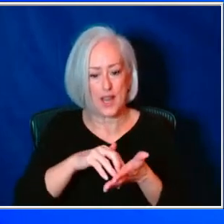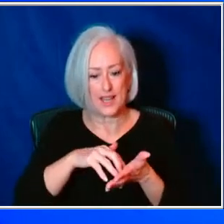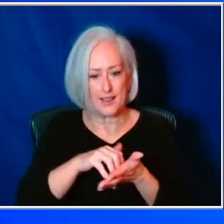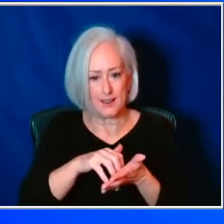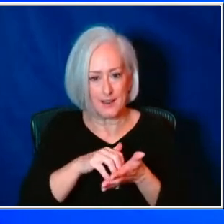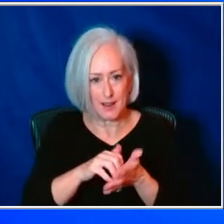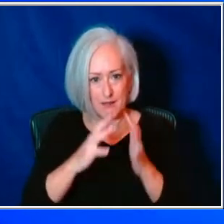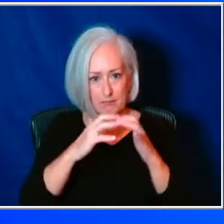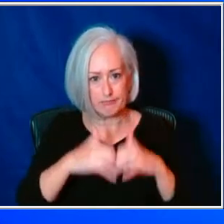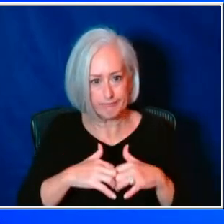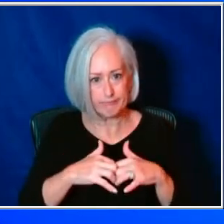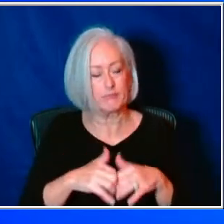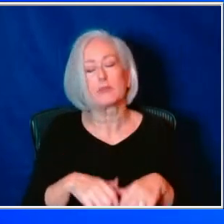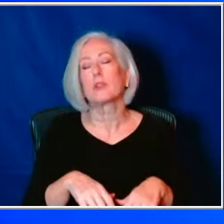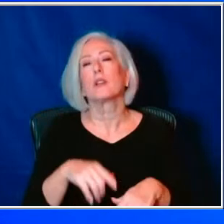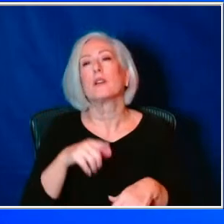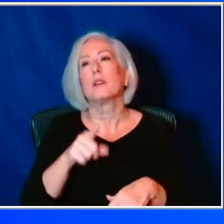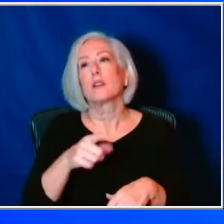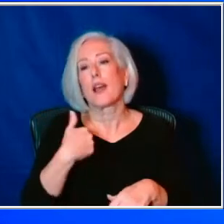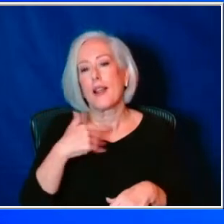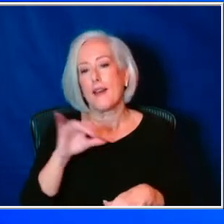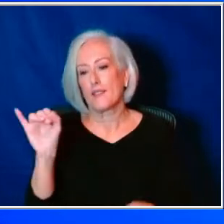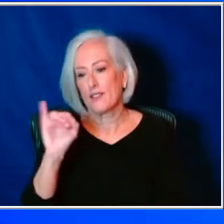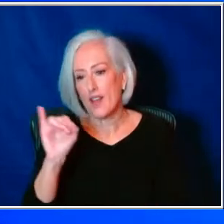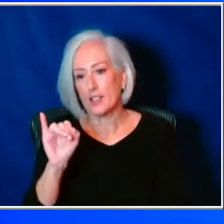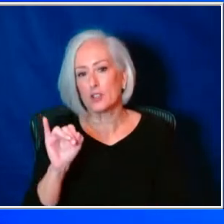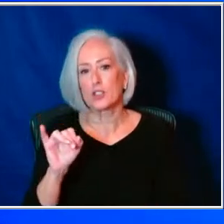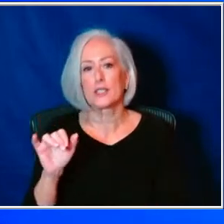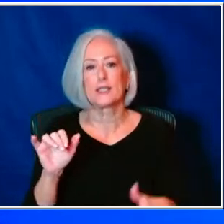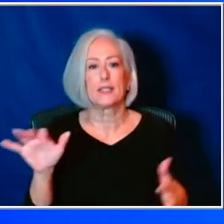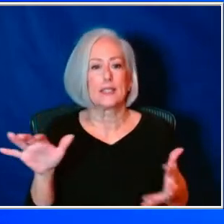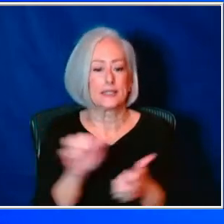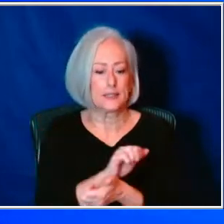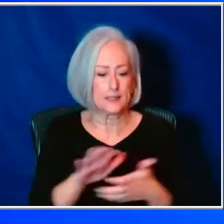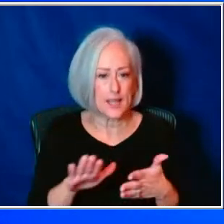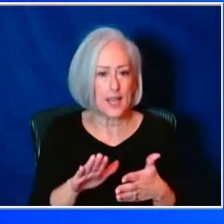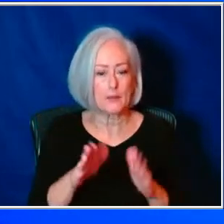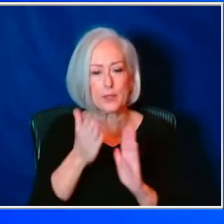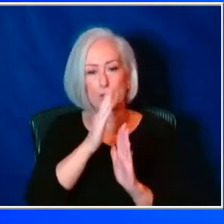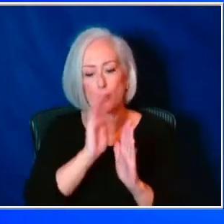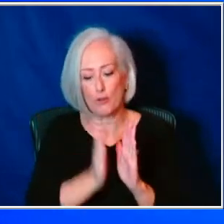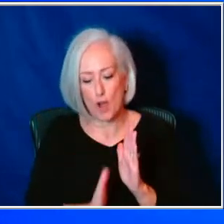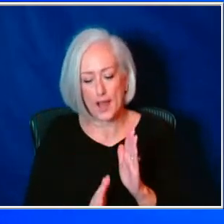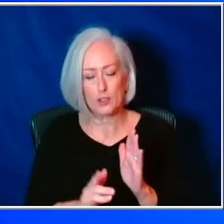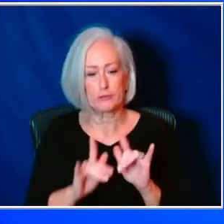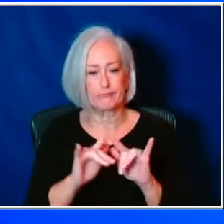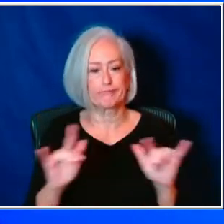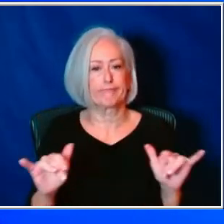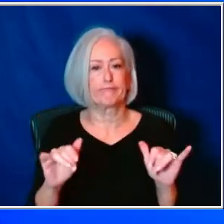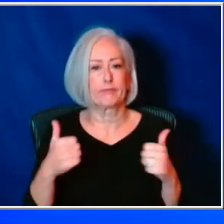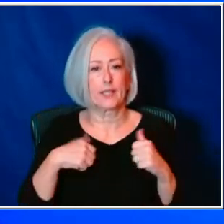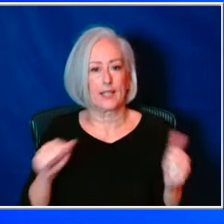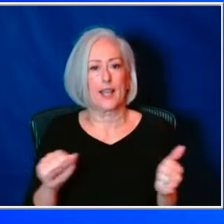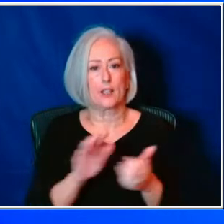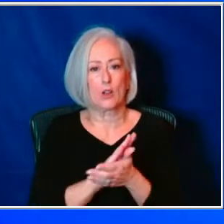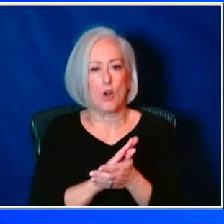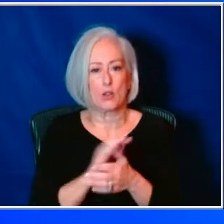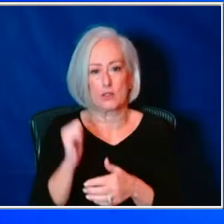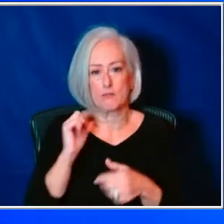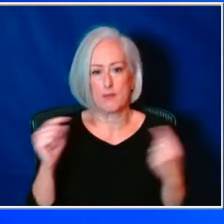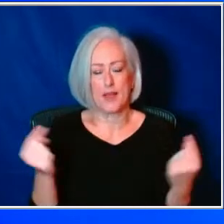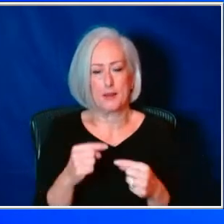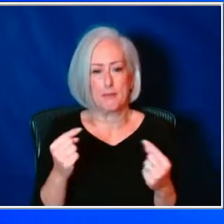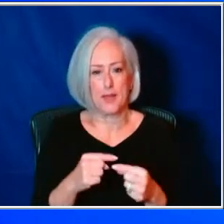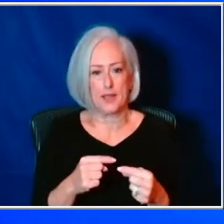things like infections, trauma, whether someone has a fracture. Those are all things that can cause back pain. But again, the number one thing being